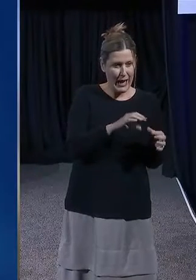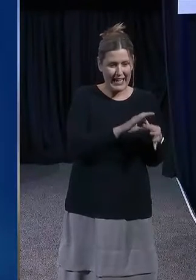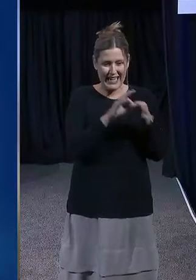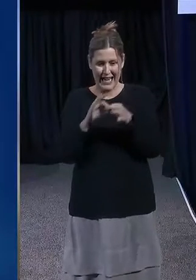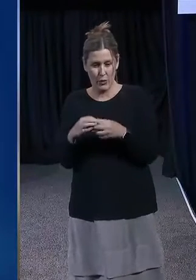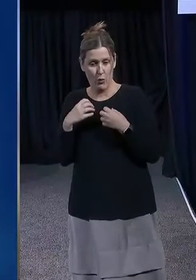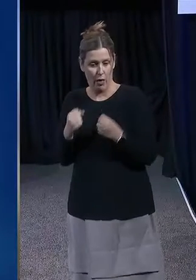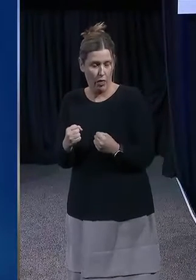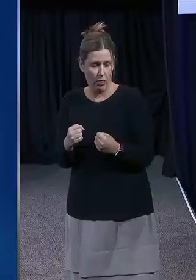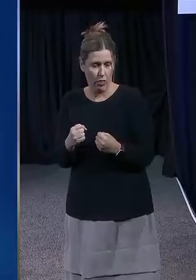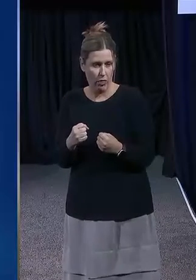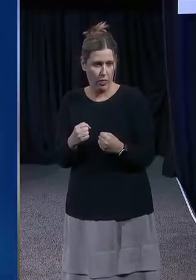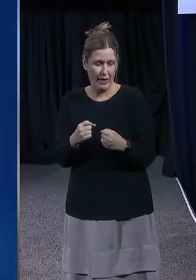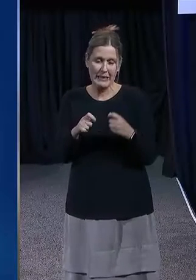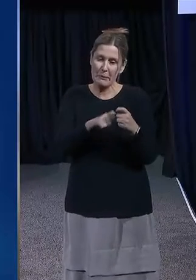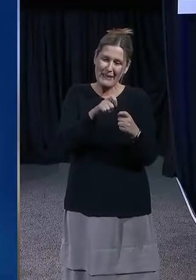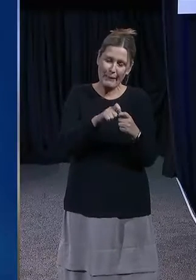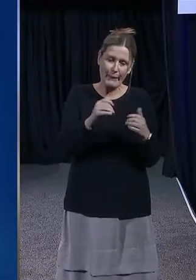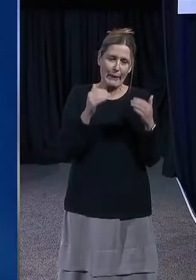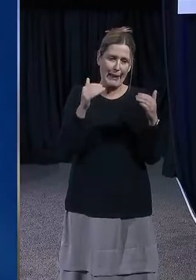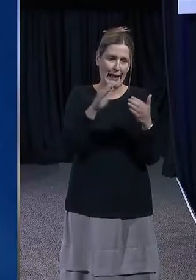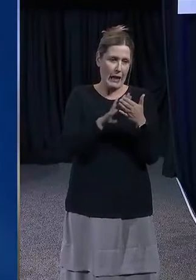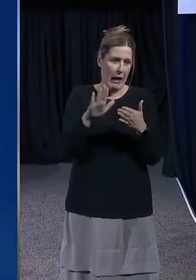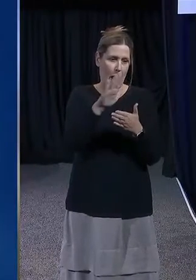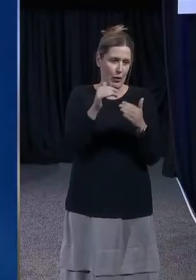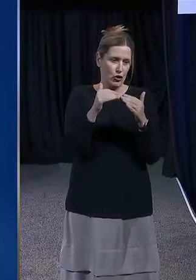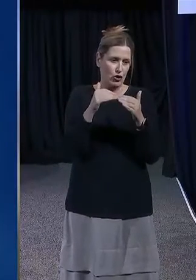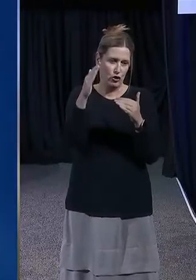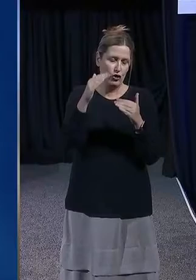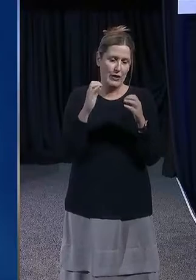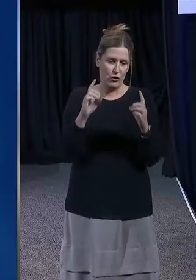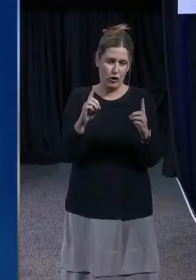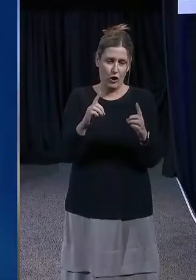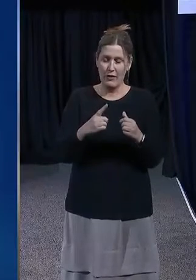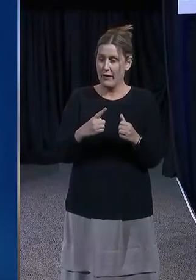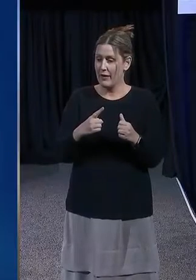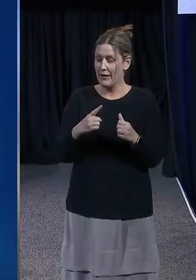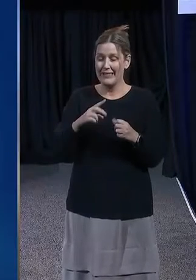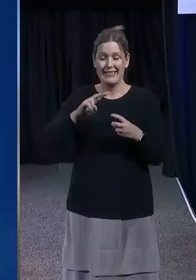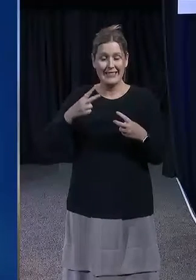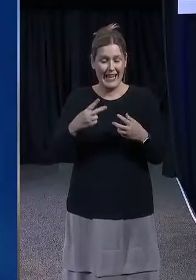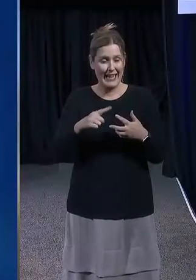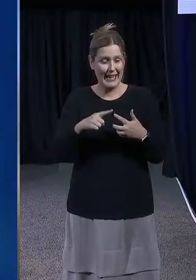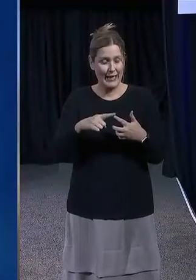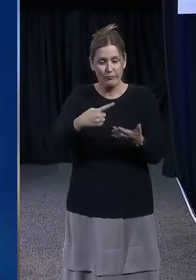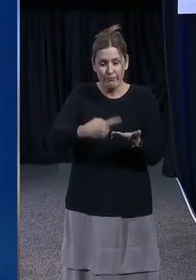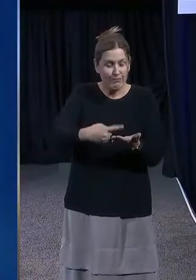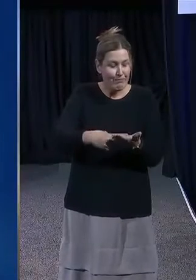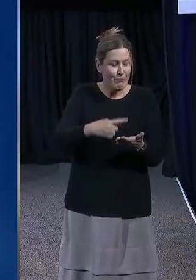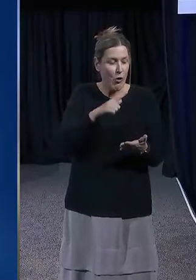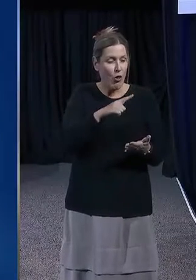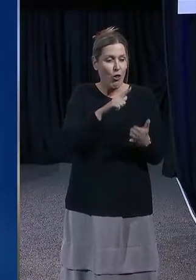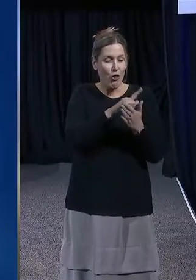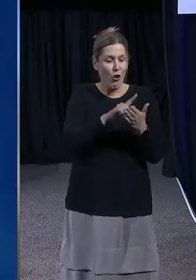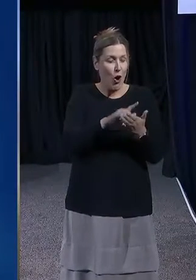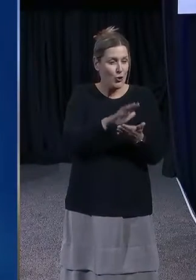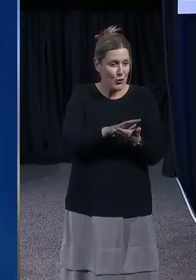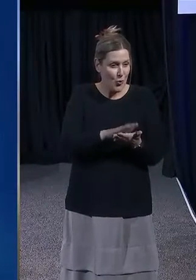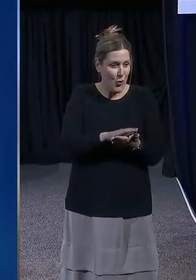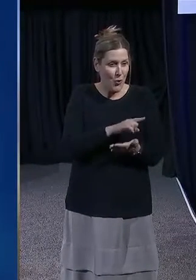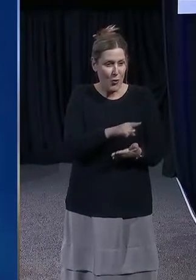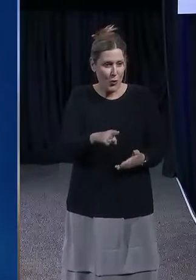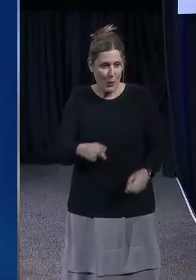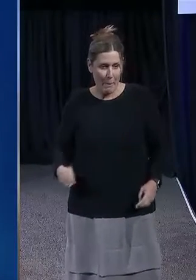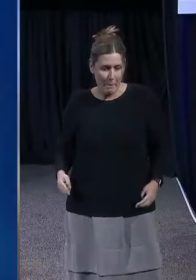health, particularly higher education. Second, I'm going to take you to law school for just a little bit. If you'll buckle your seatbelts and sit with me, I'll talk to you